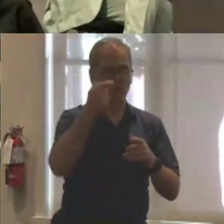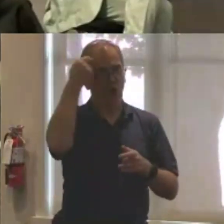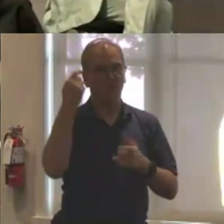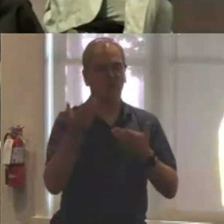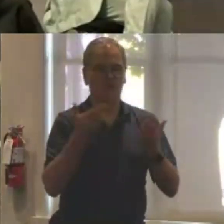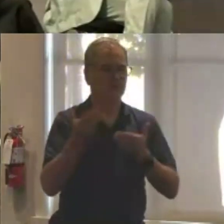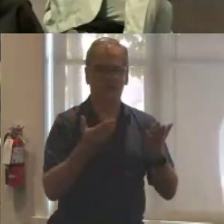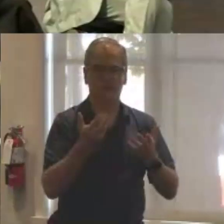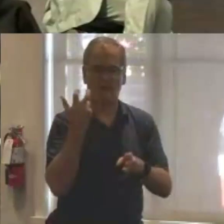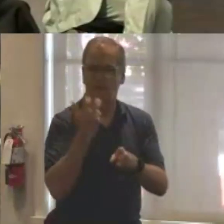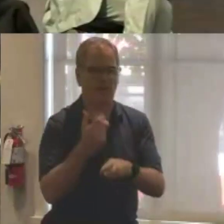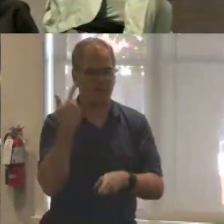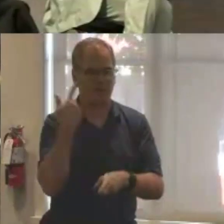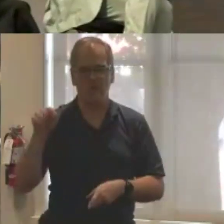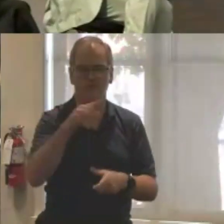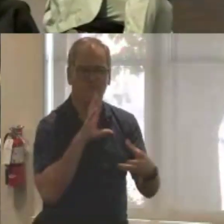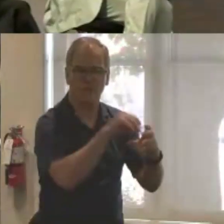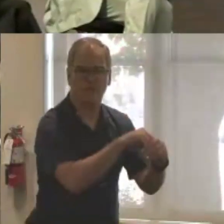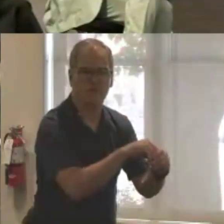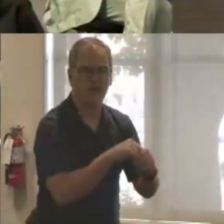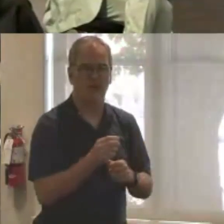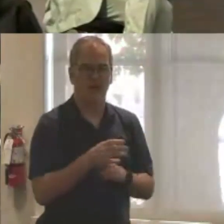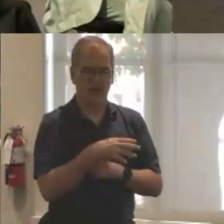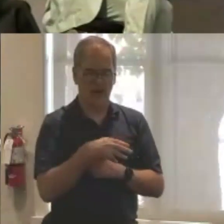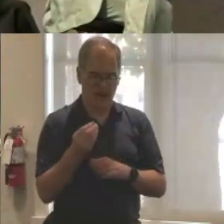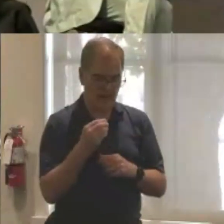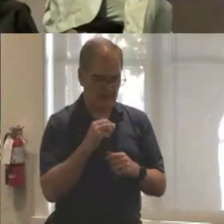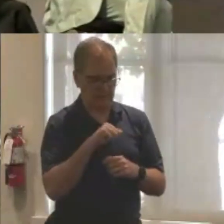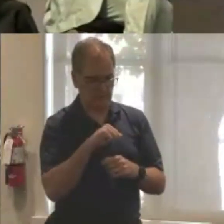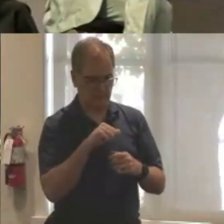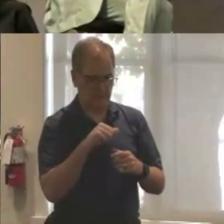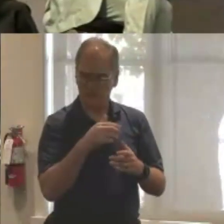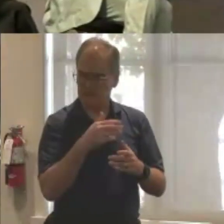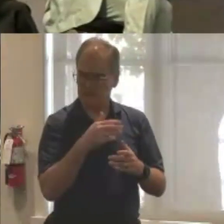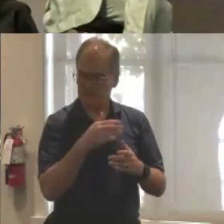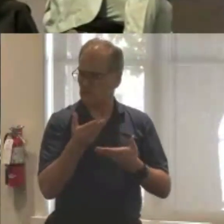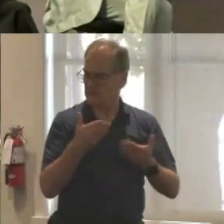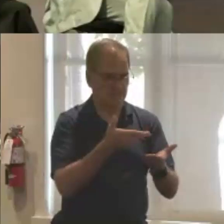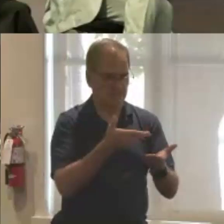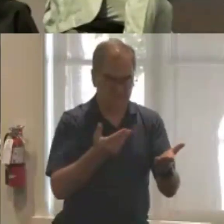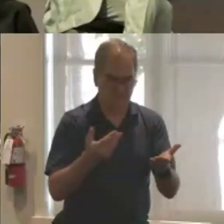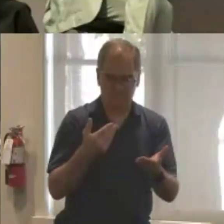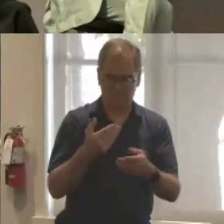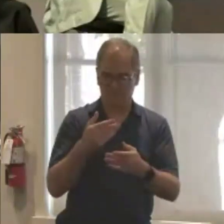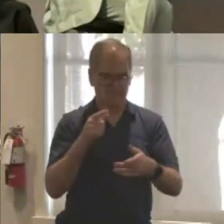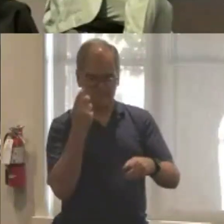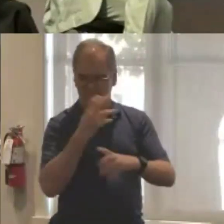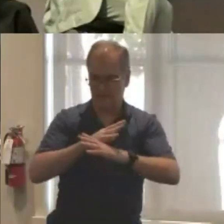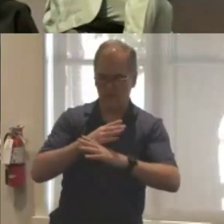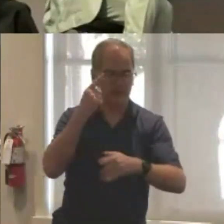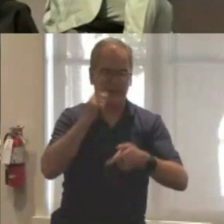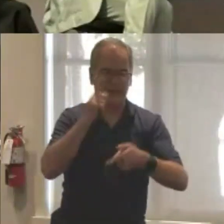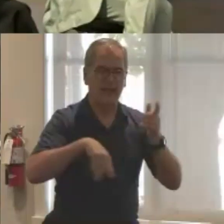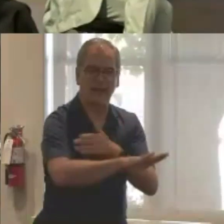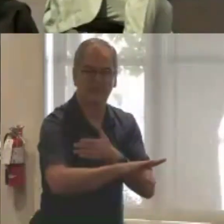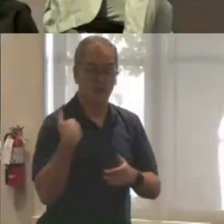family pressures and expectations are often at those barriers. So the approaches, strategies, and practices that we've discussed work to address these